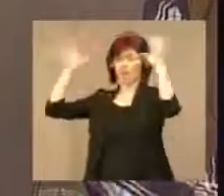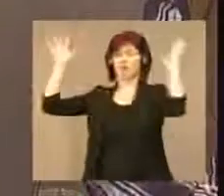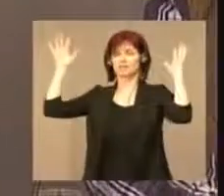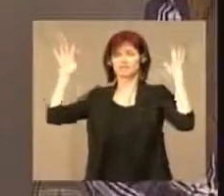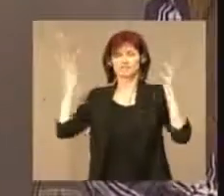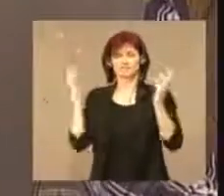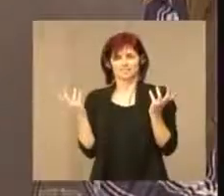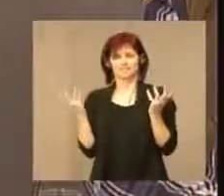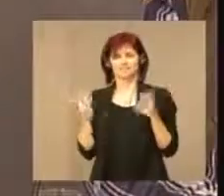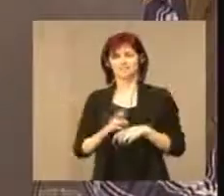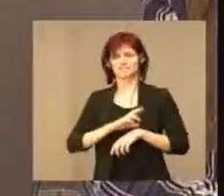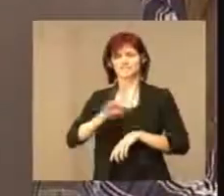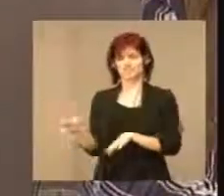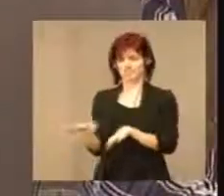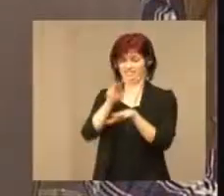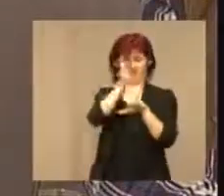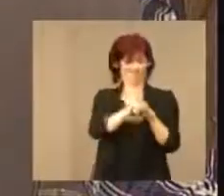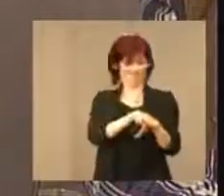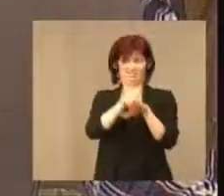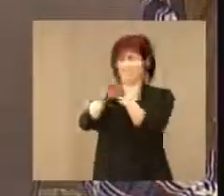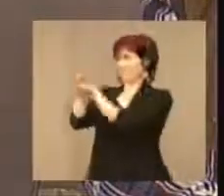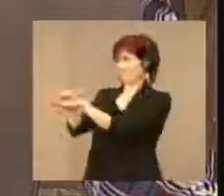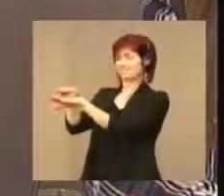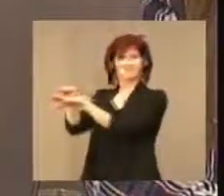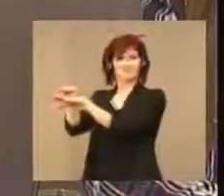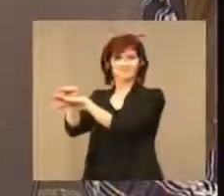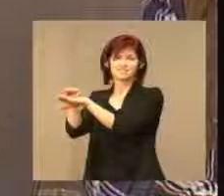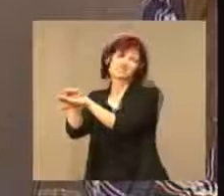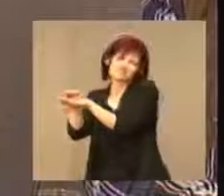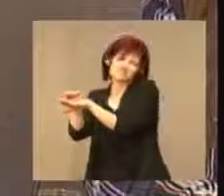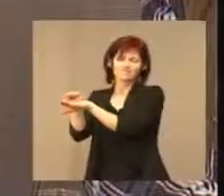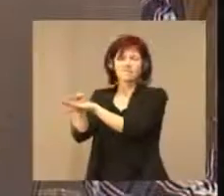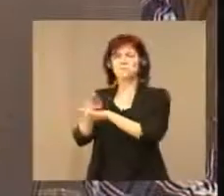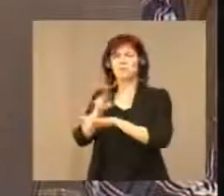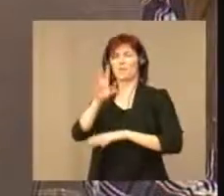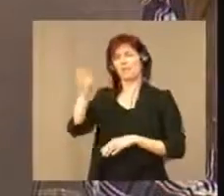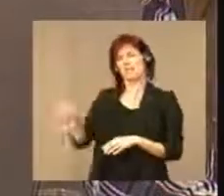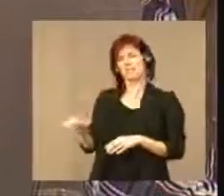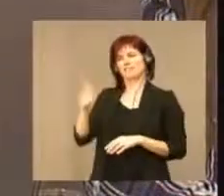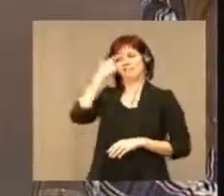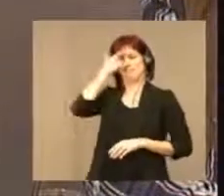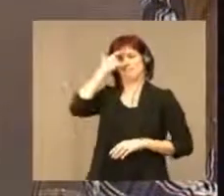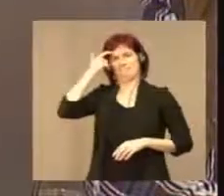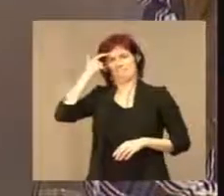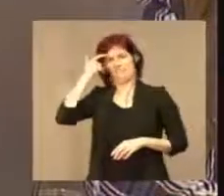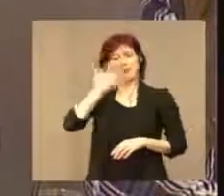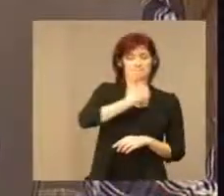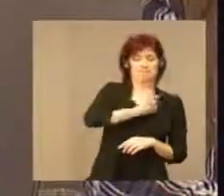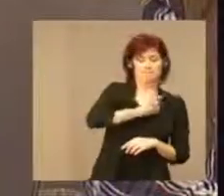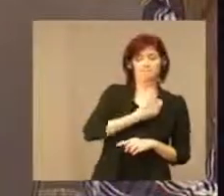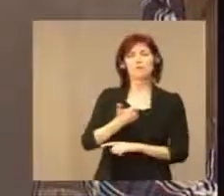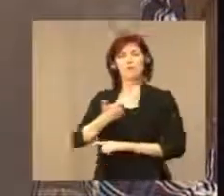evacuation, to send them south for that visit. So I think that crystallized in the mind for both myself and the